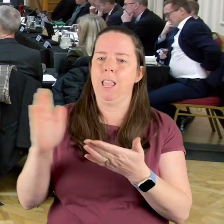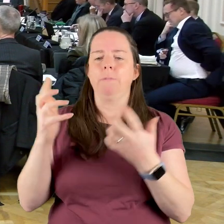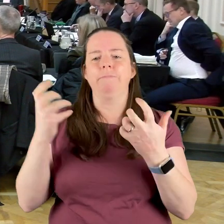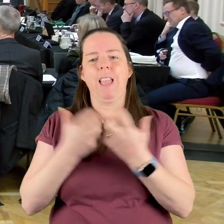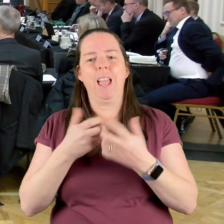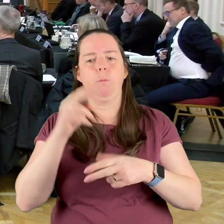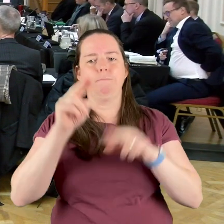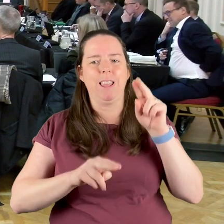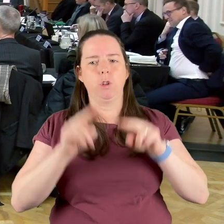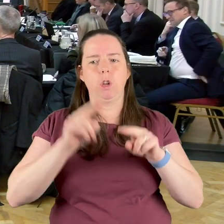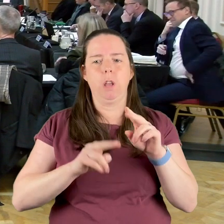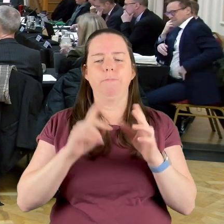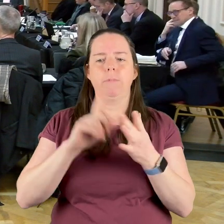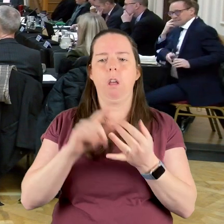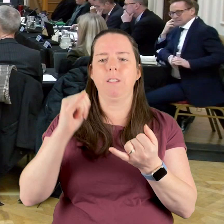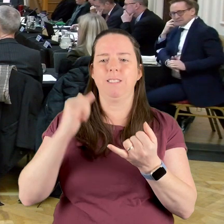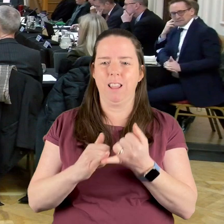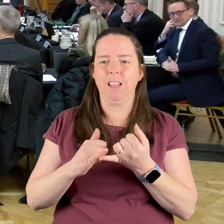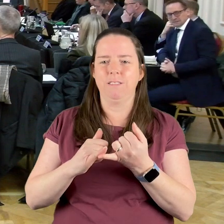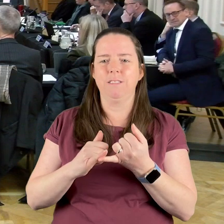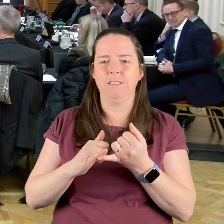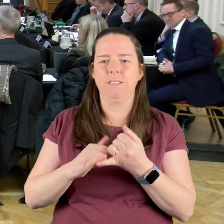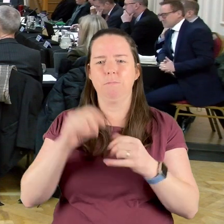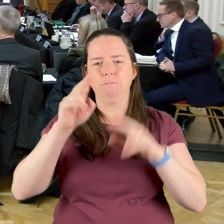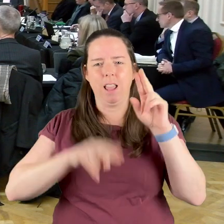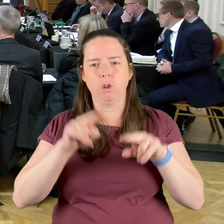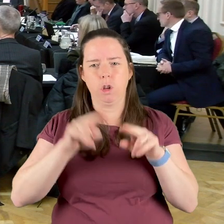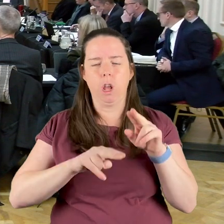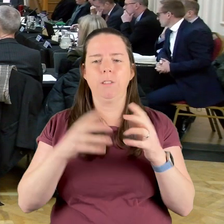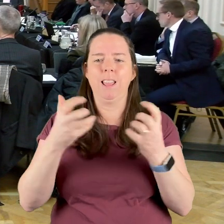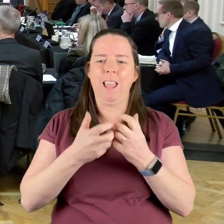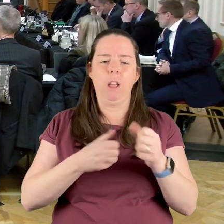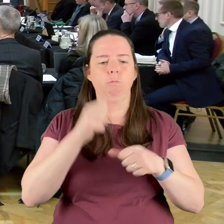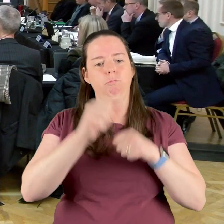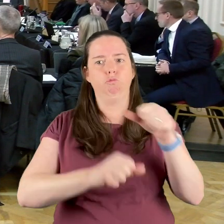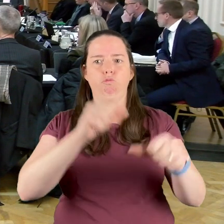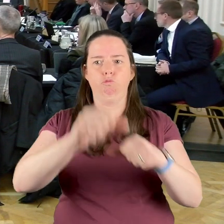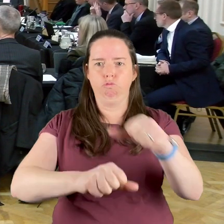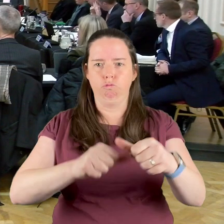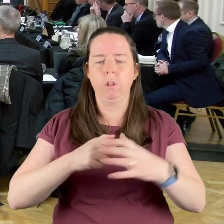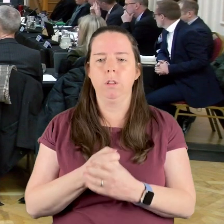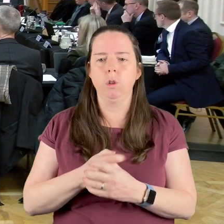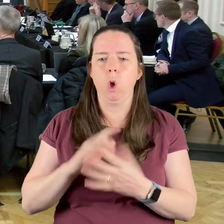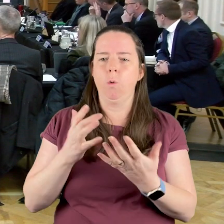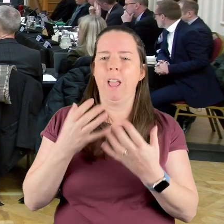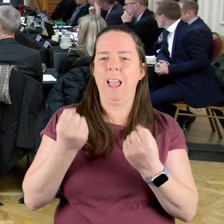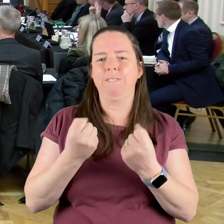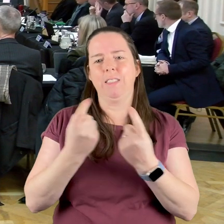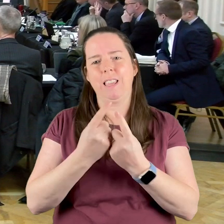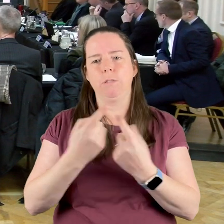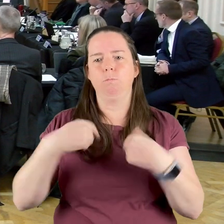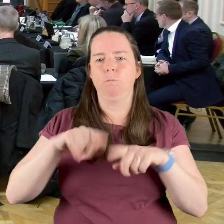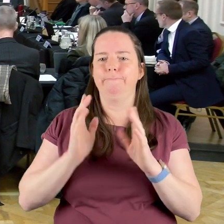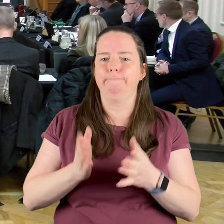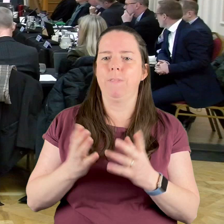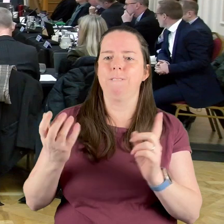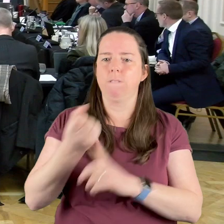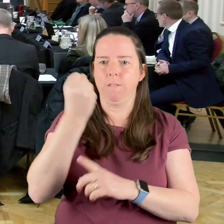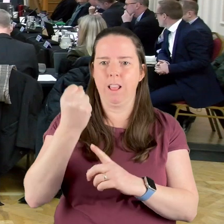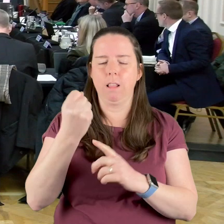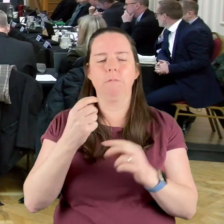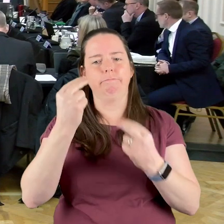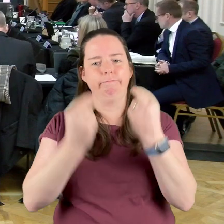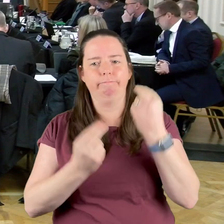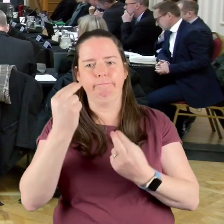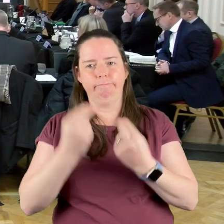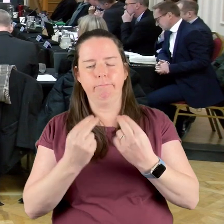measurement, in the framework, it's really clear on how they're going to measure each of the ICS in terms of implementation. So there are a set of